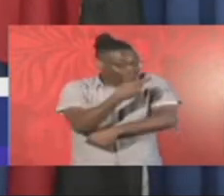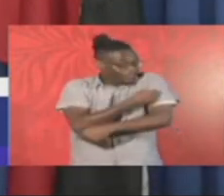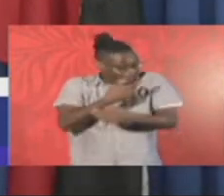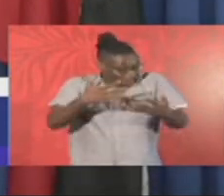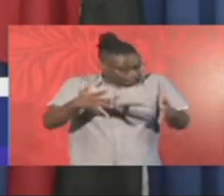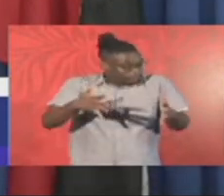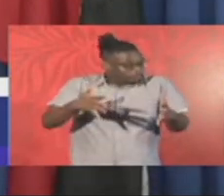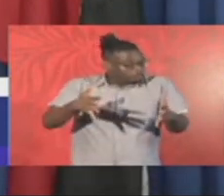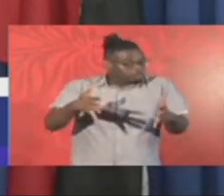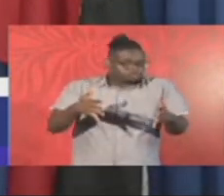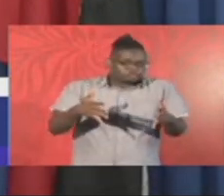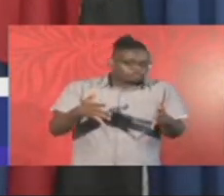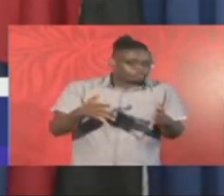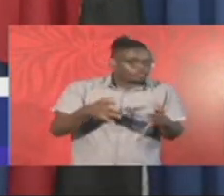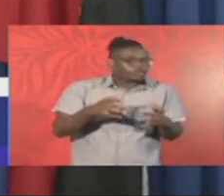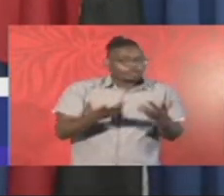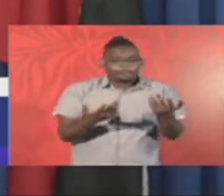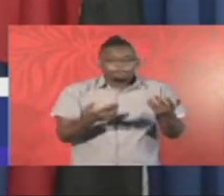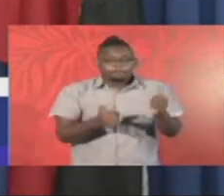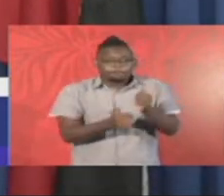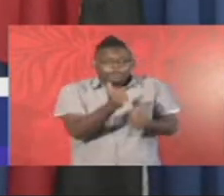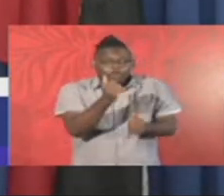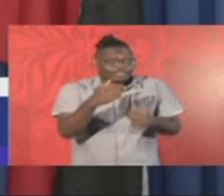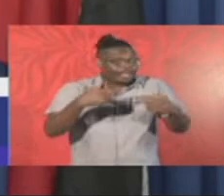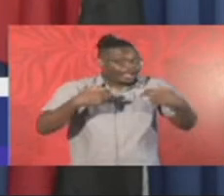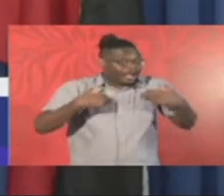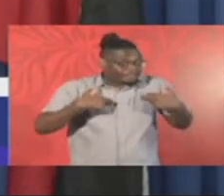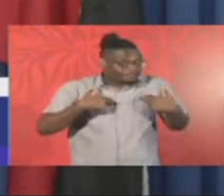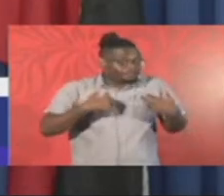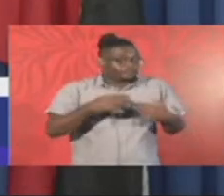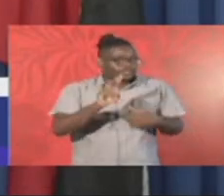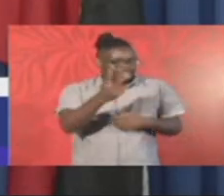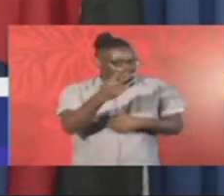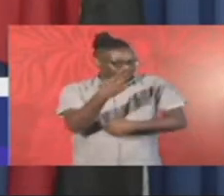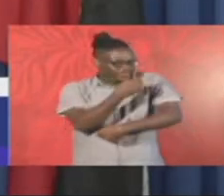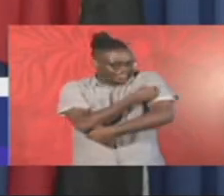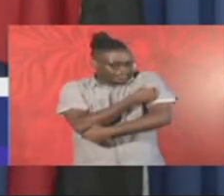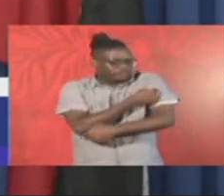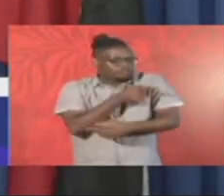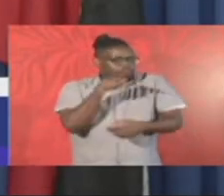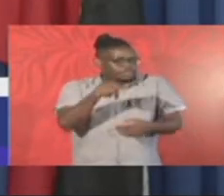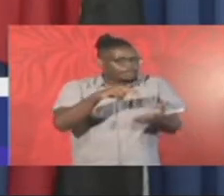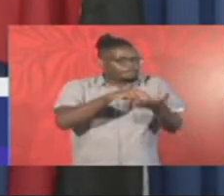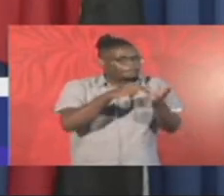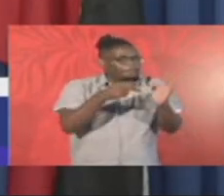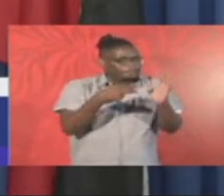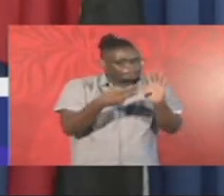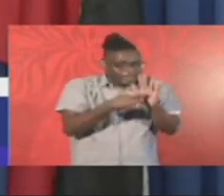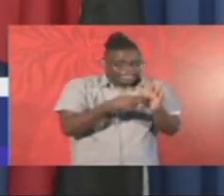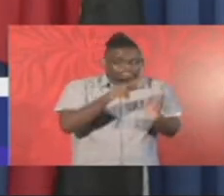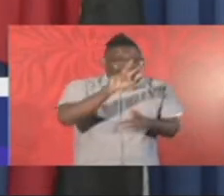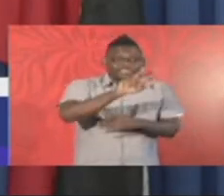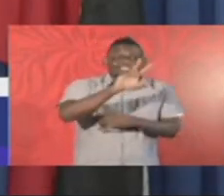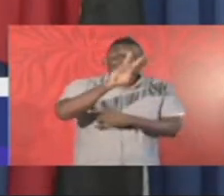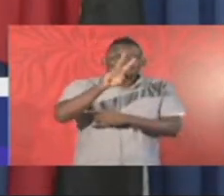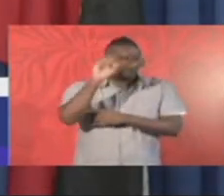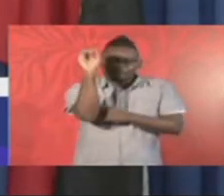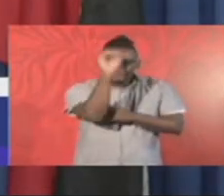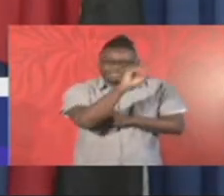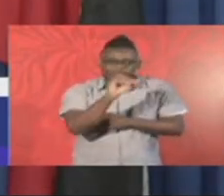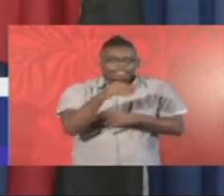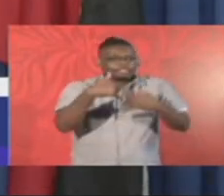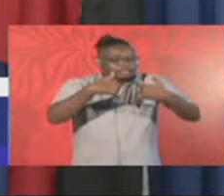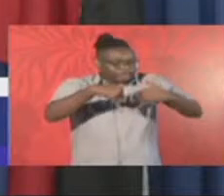vaccines, 36% is not vaccinated. It's being vaccinated. So getting your